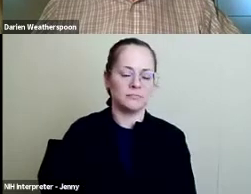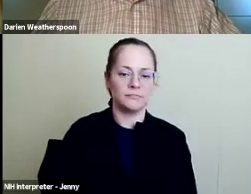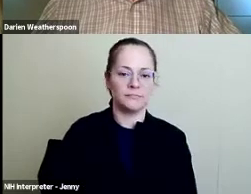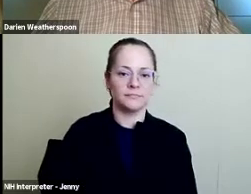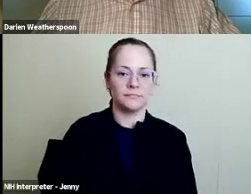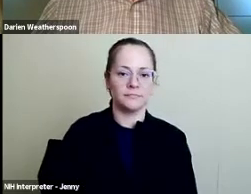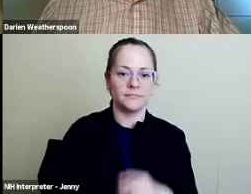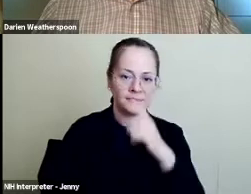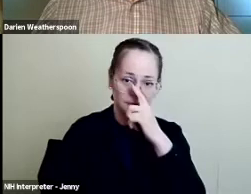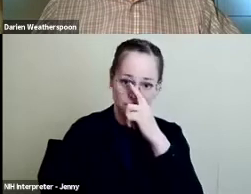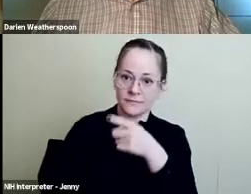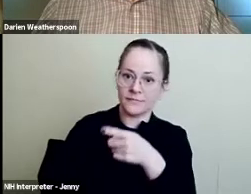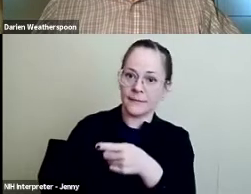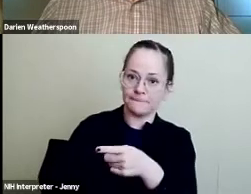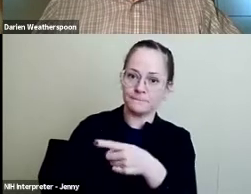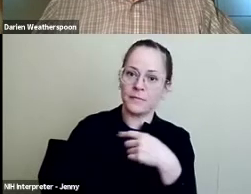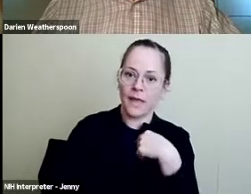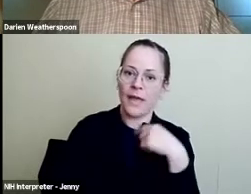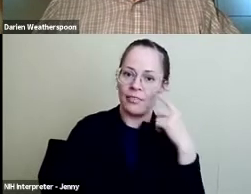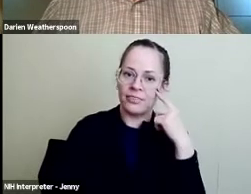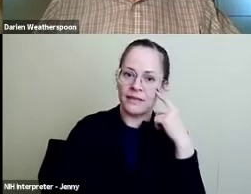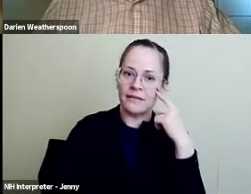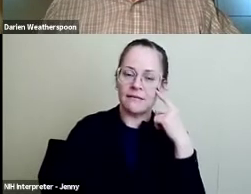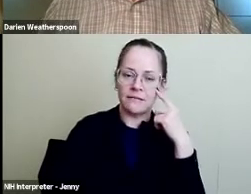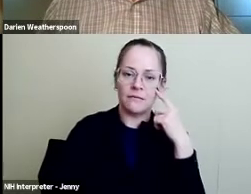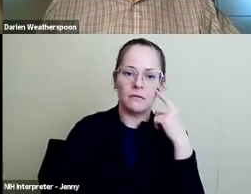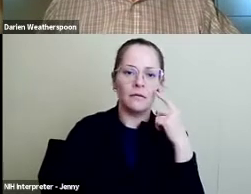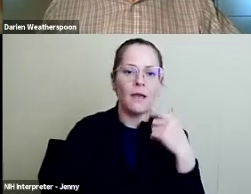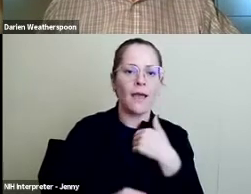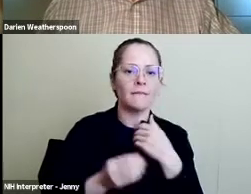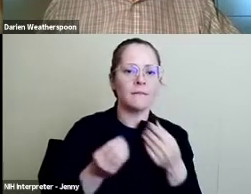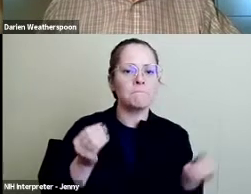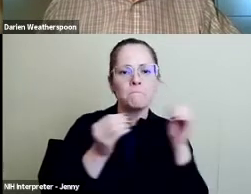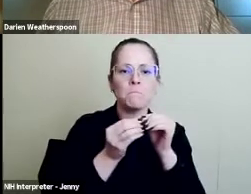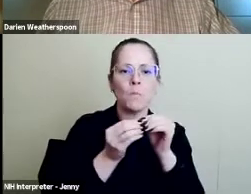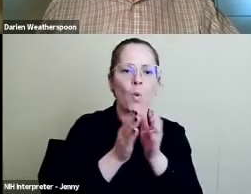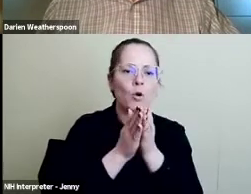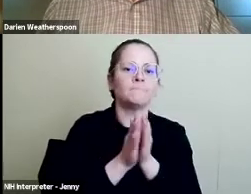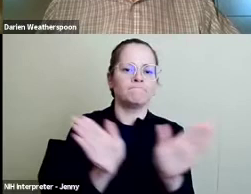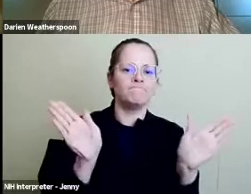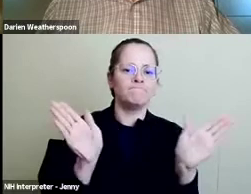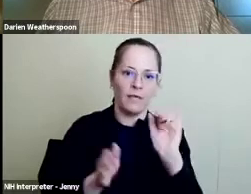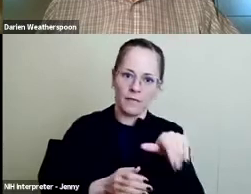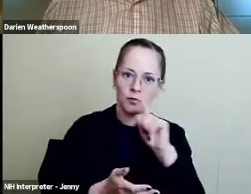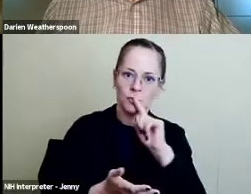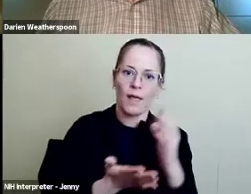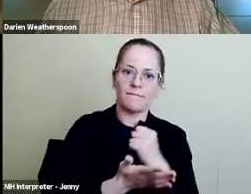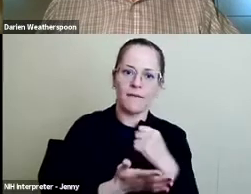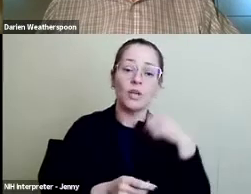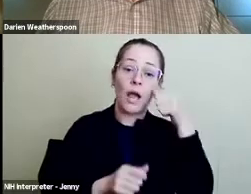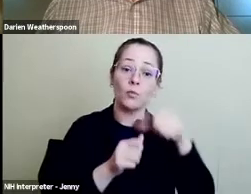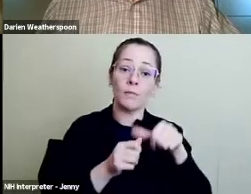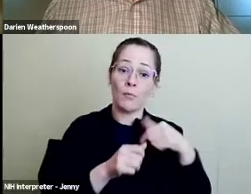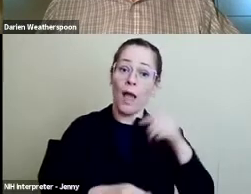and applied for pharmacy school. Fantastic. I definitely think that being more well-rounded is definitely an advantage. And I remember being in pharmacy school, I